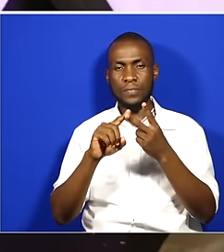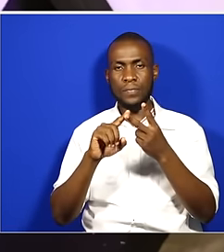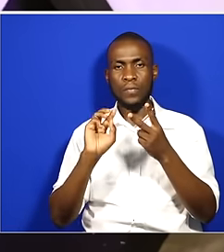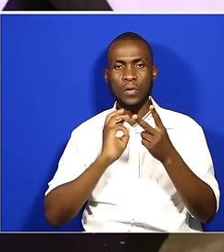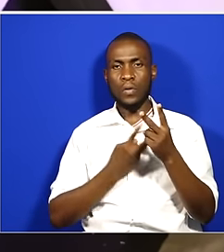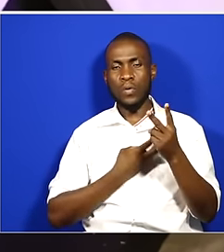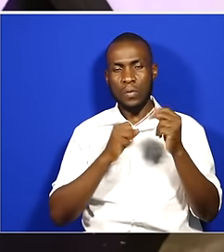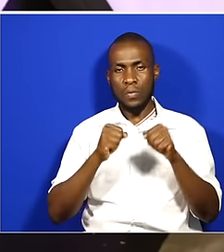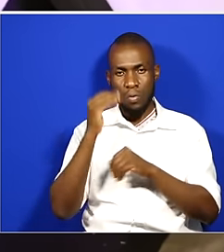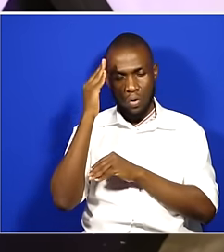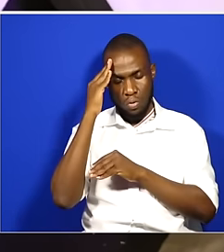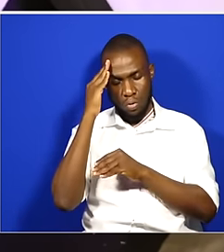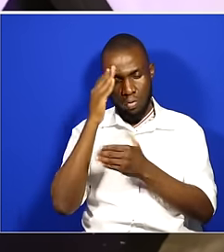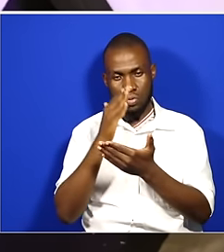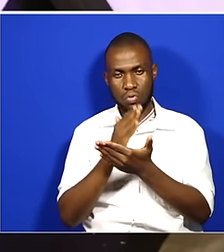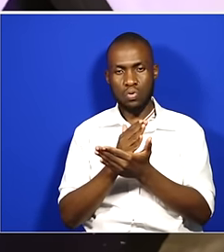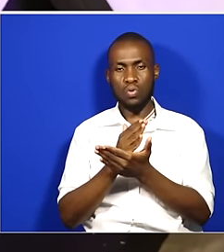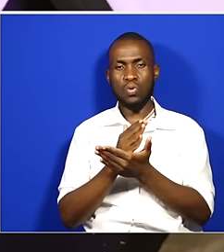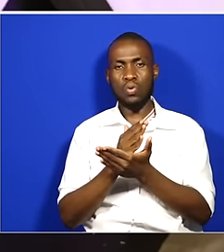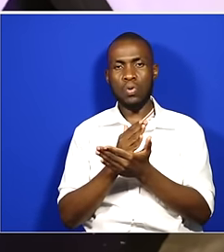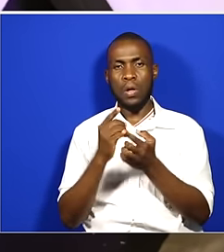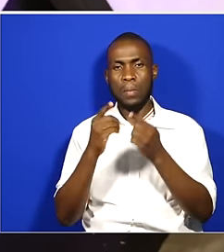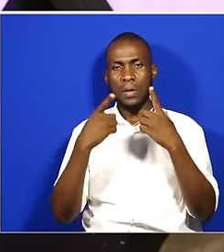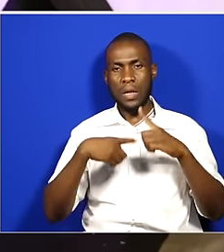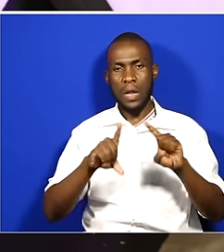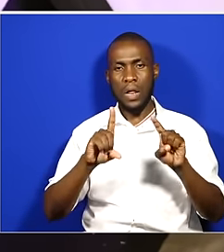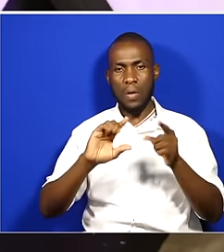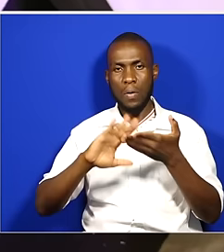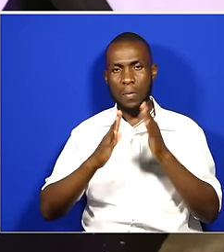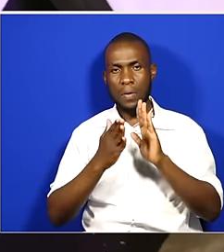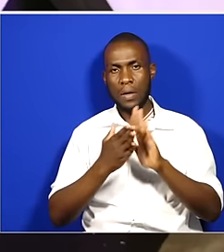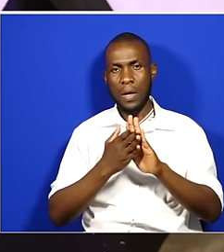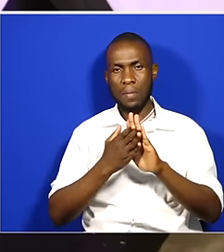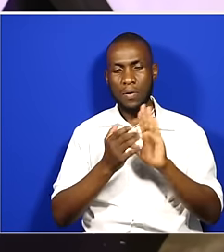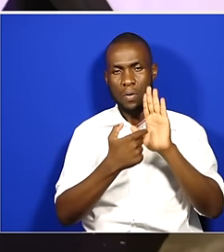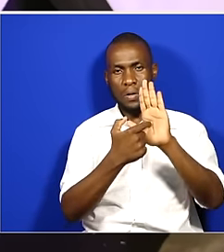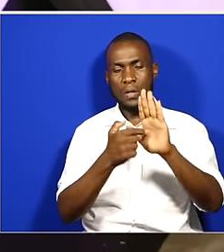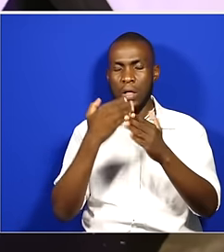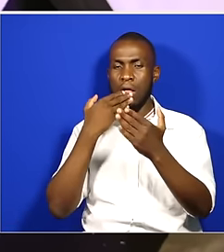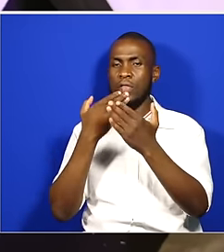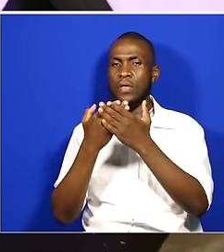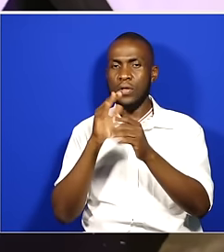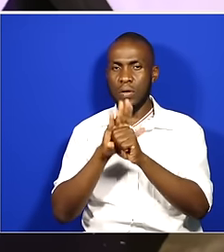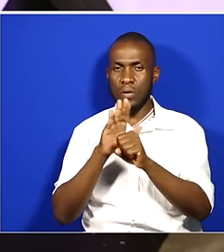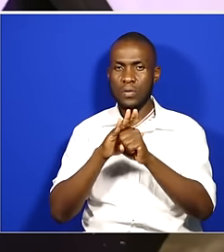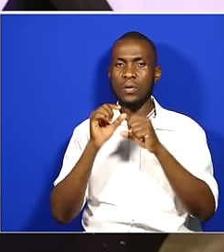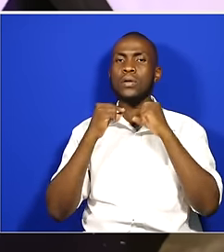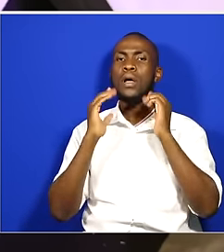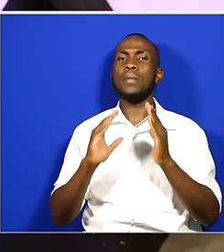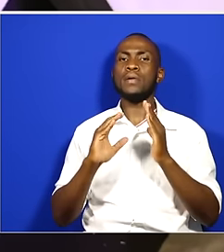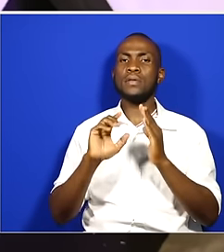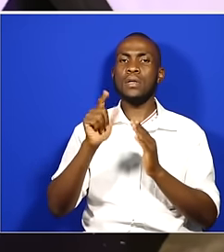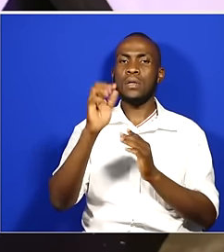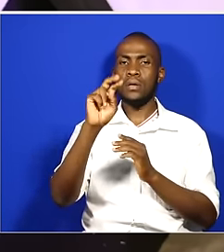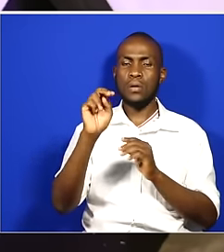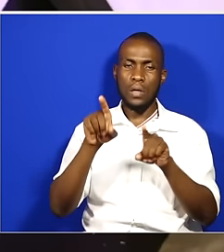should acknowledge our reality, but not to allow it to become our identity. Thank you so much, Reverend